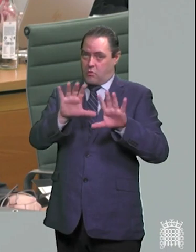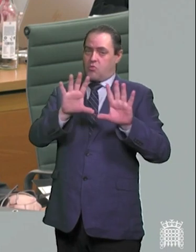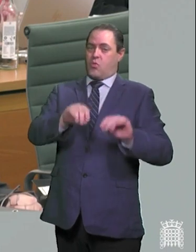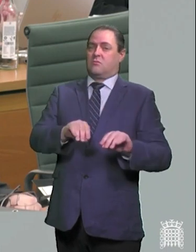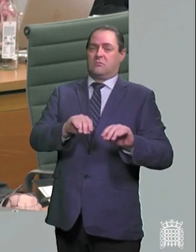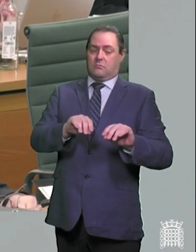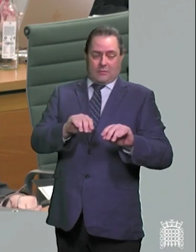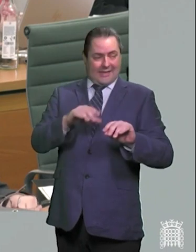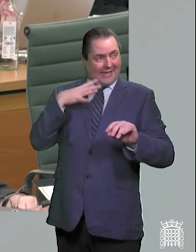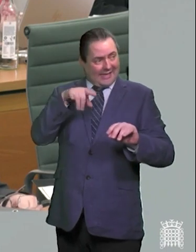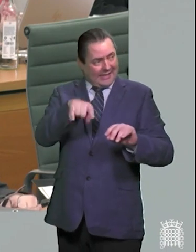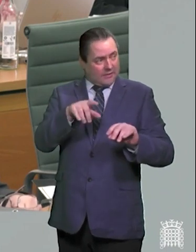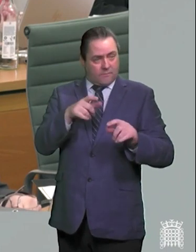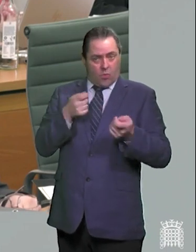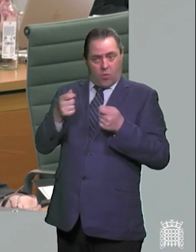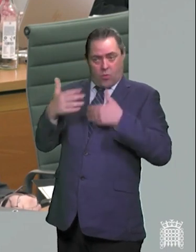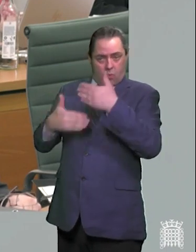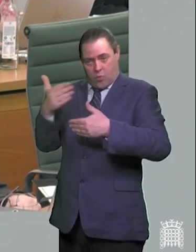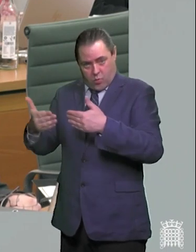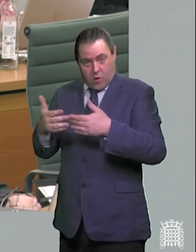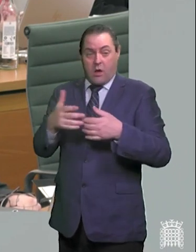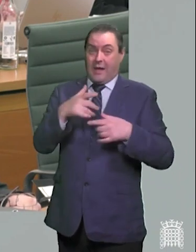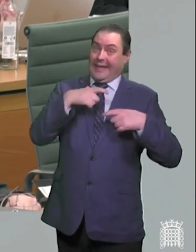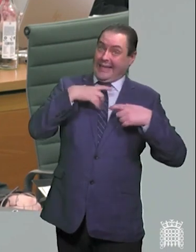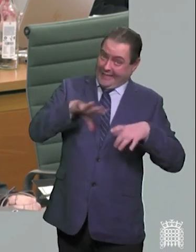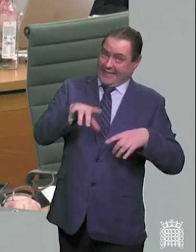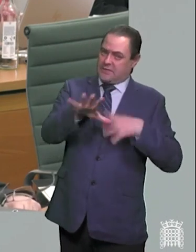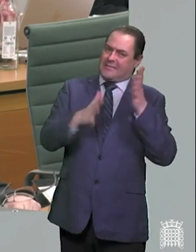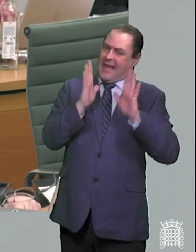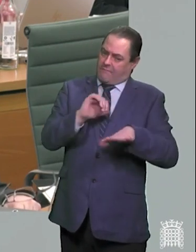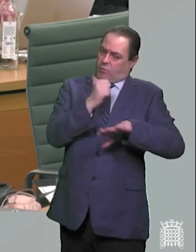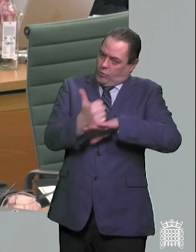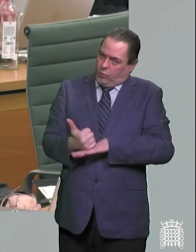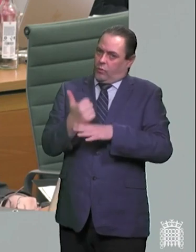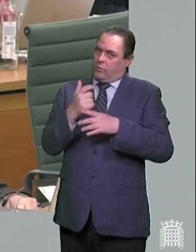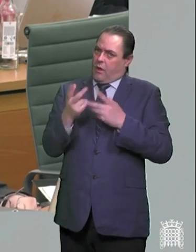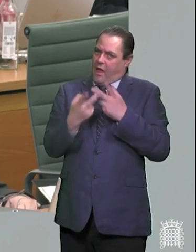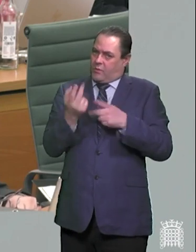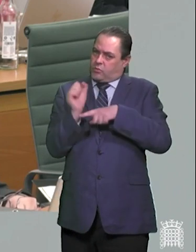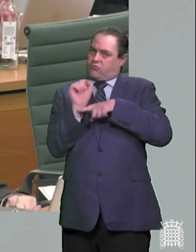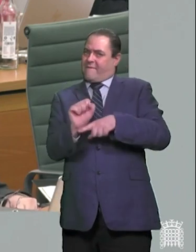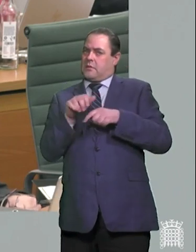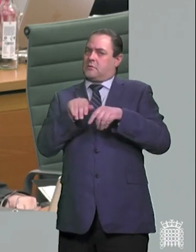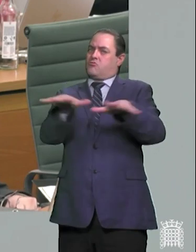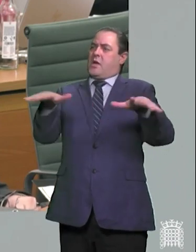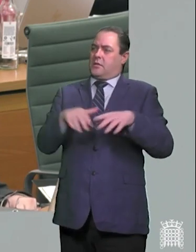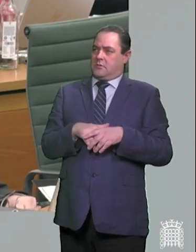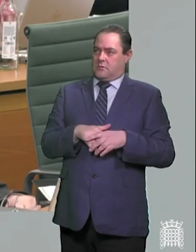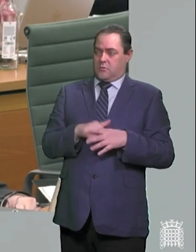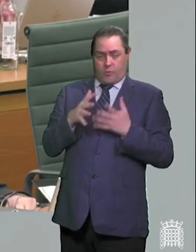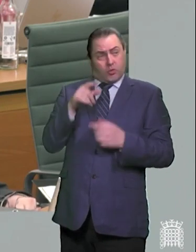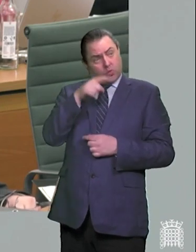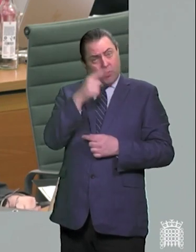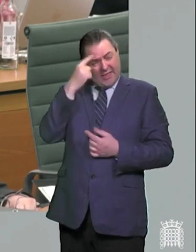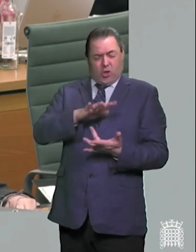And if so, take all the mitigating actions possible to reduce the risk of transmission. Are you saying you thought these gatherings were so critical to the